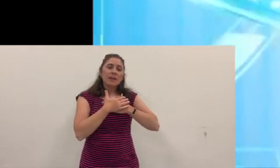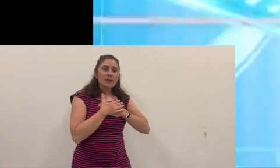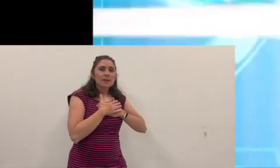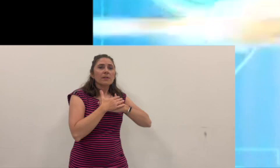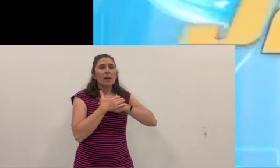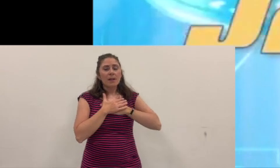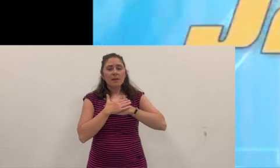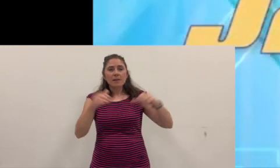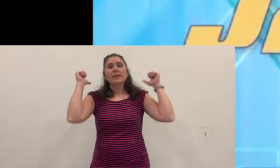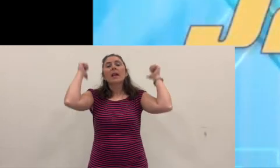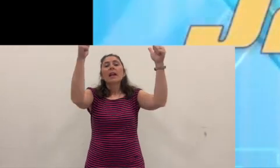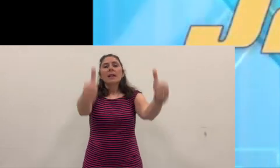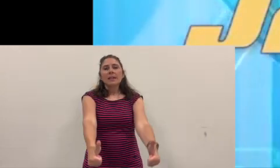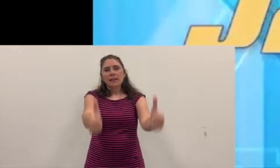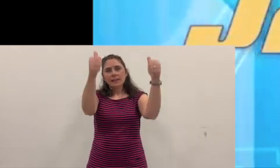your heart.